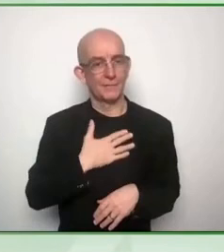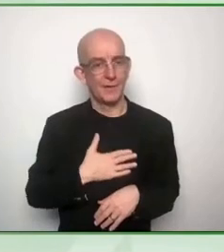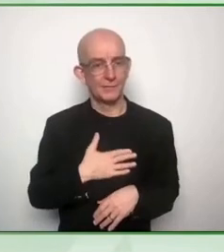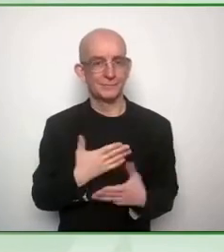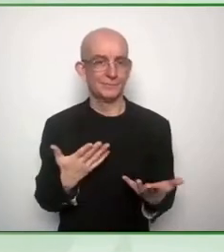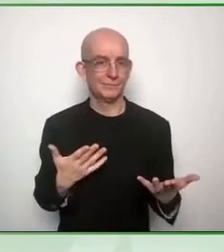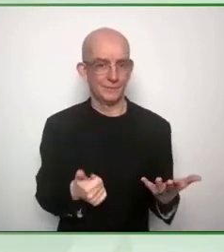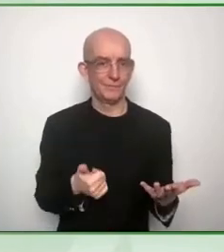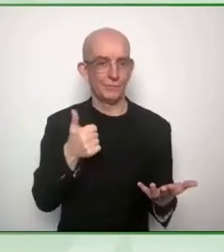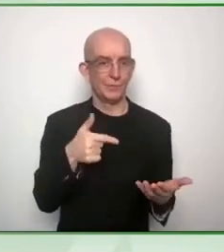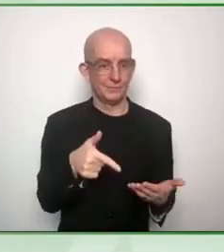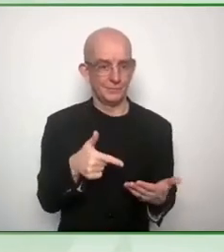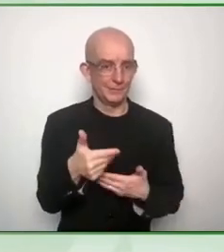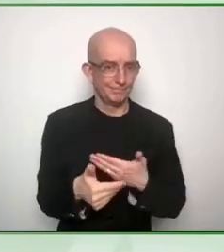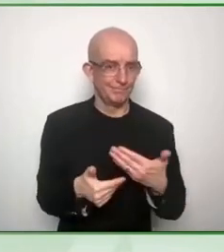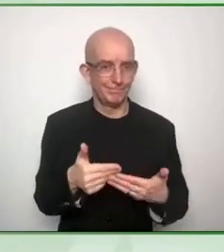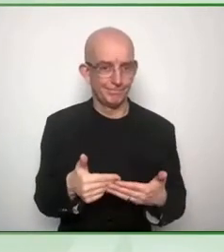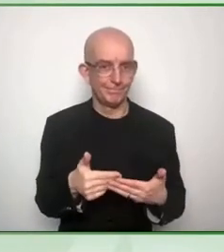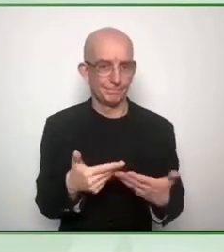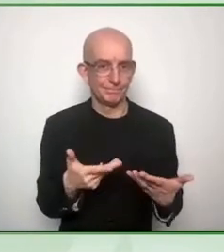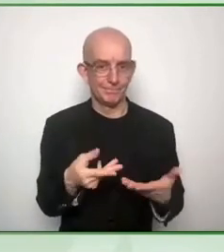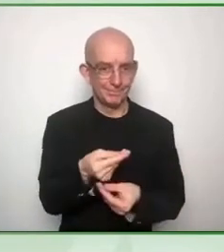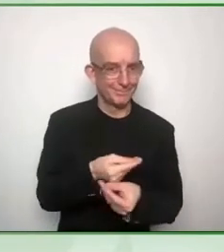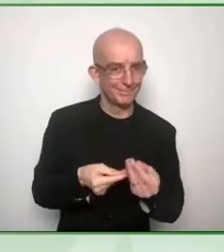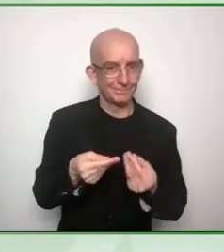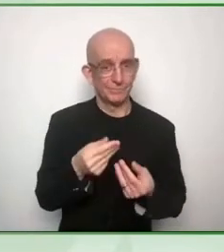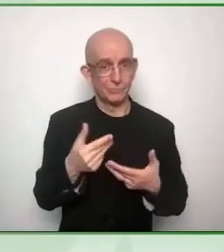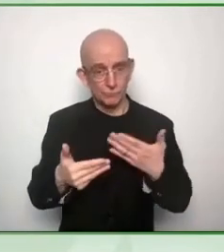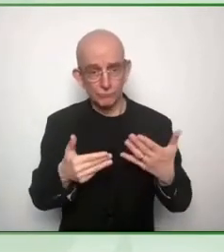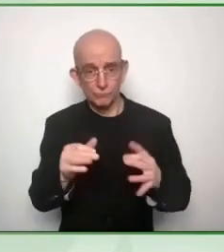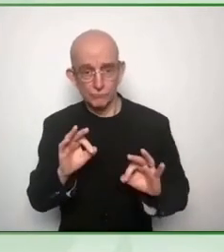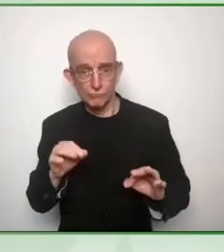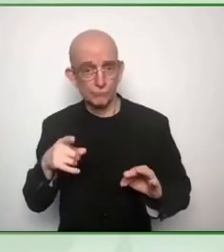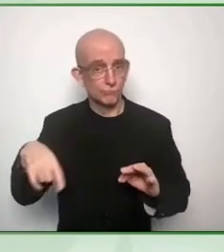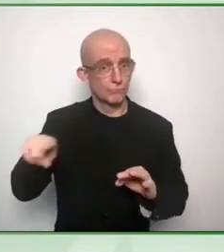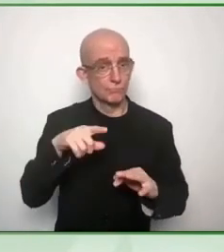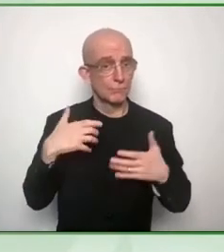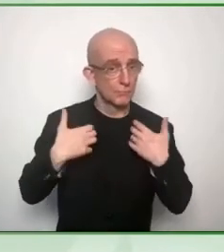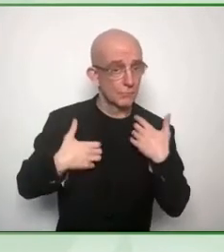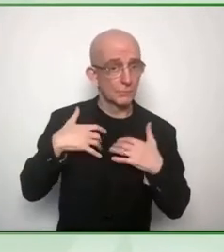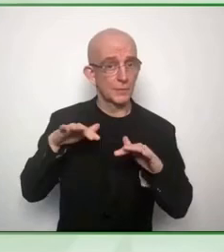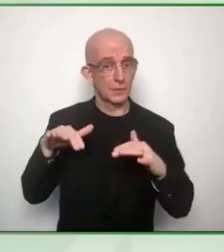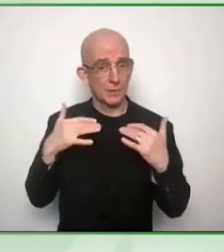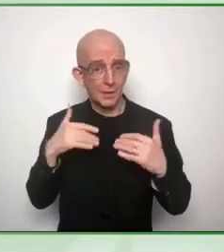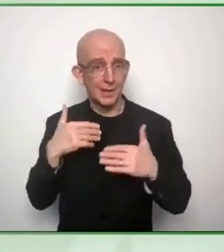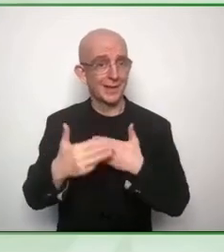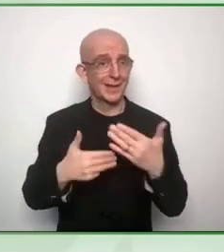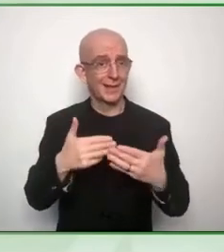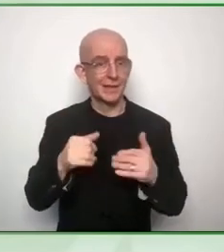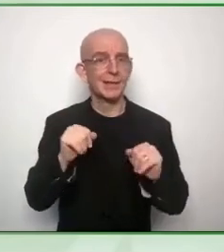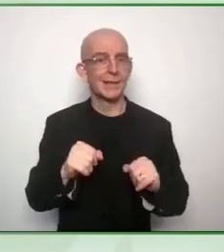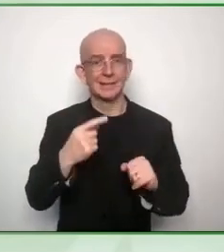by personnel, and IT resources are scarce all over the world. How do you find the right people?